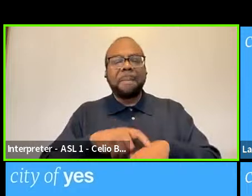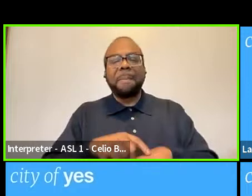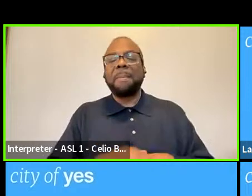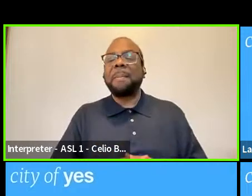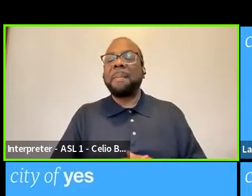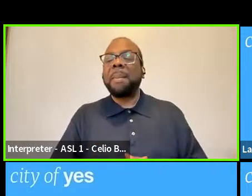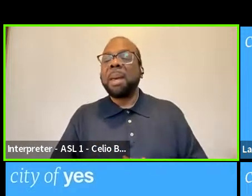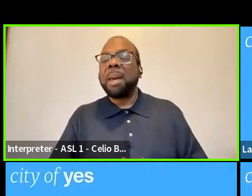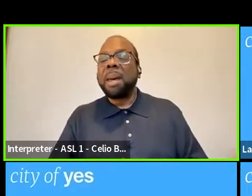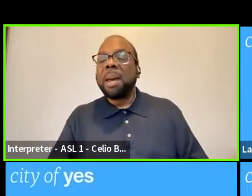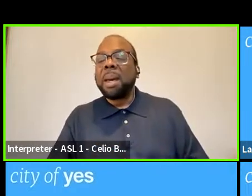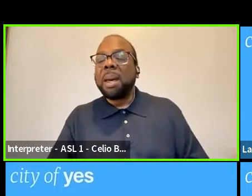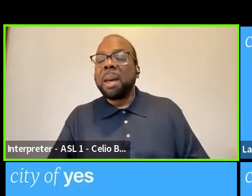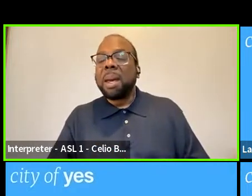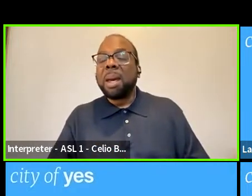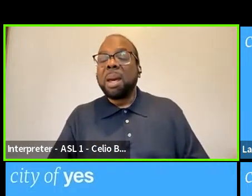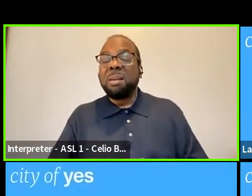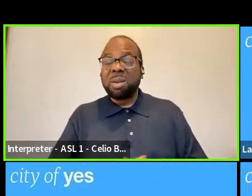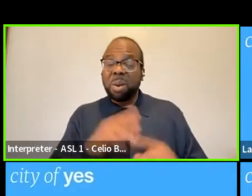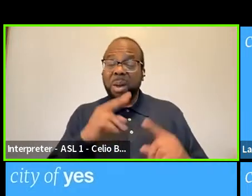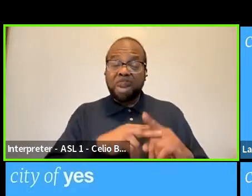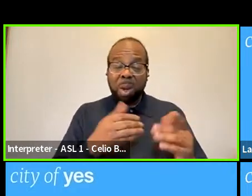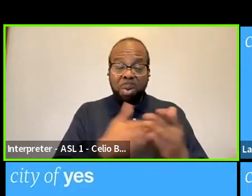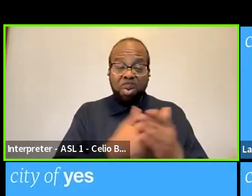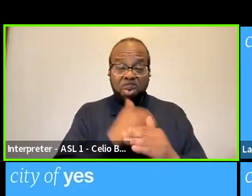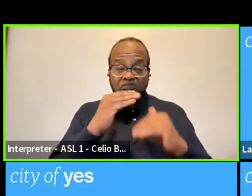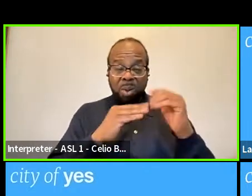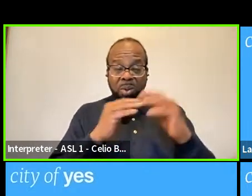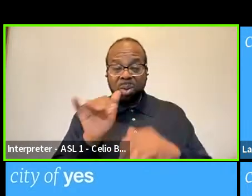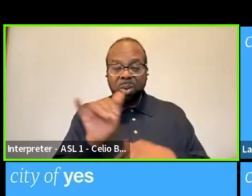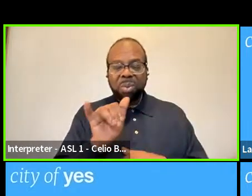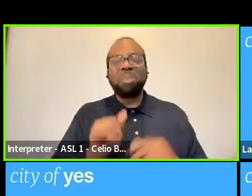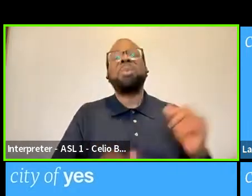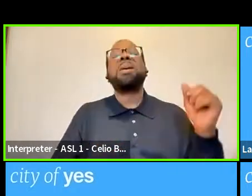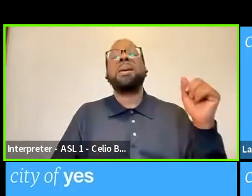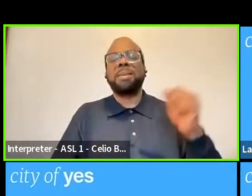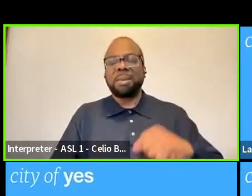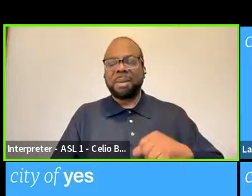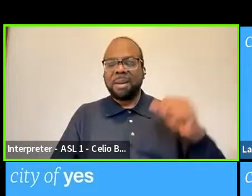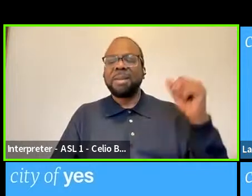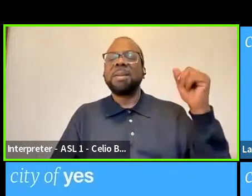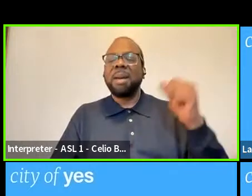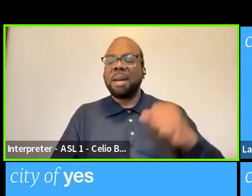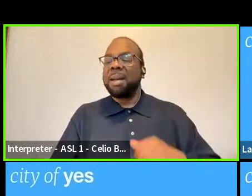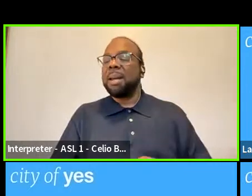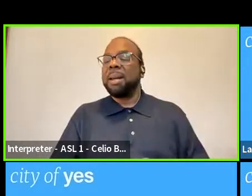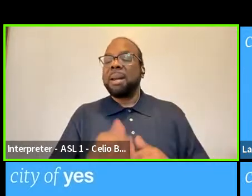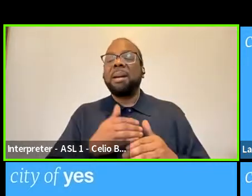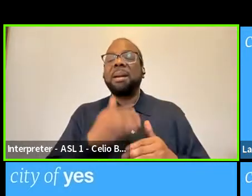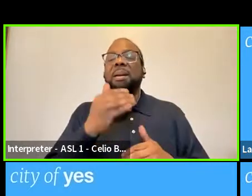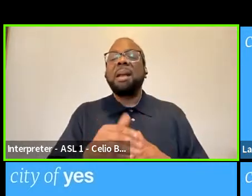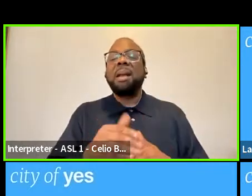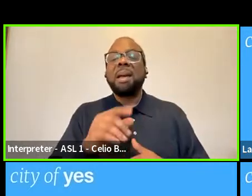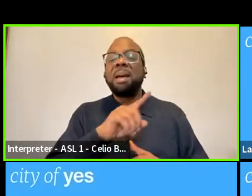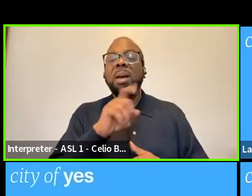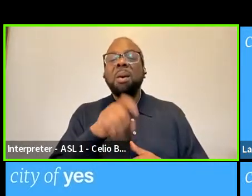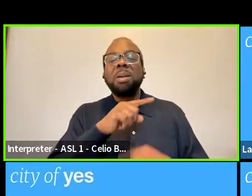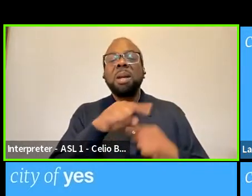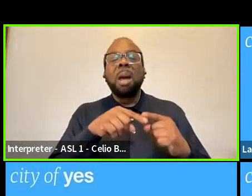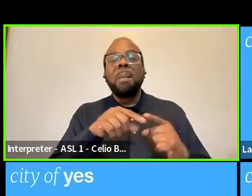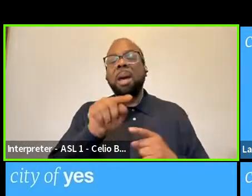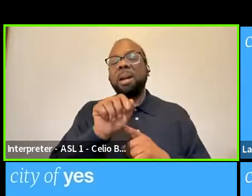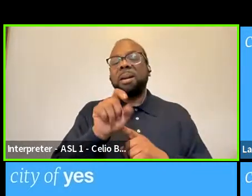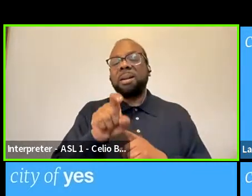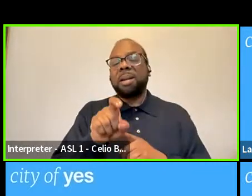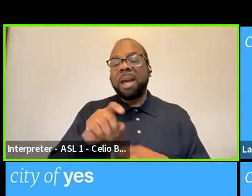that would apply to new construction as well? Yes, yeah, of course. Your next question was about tax incentives, I